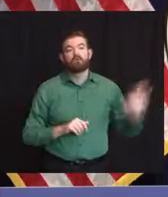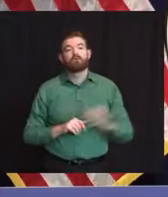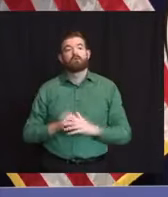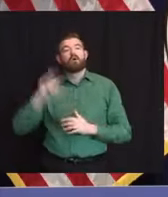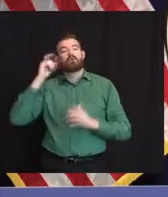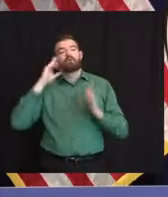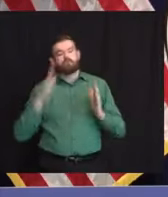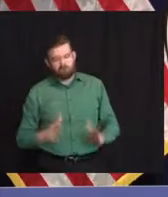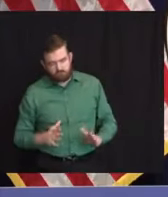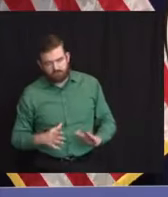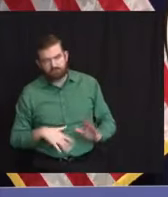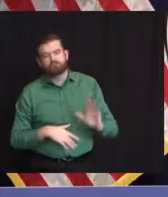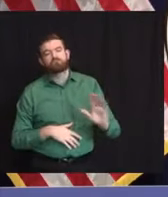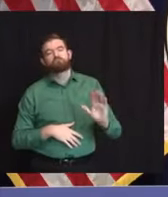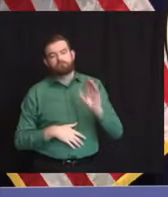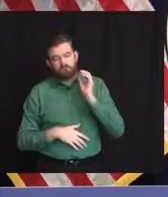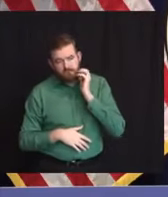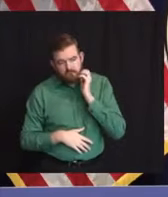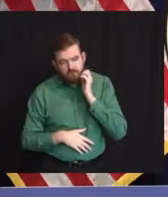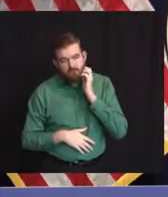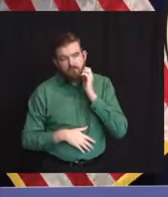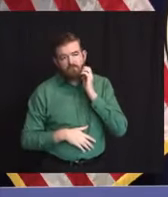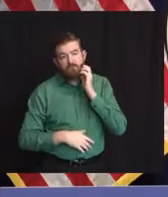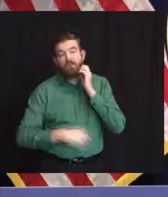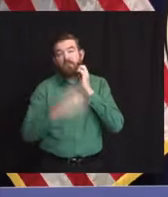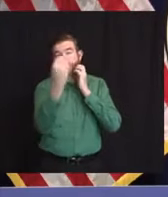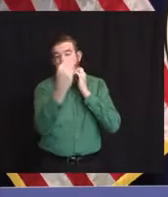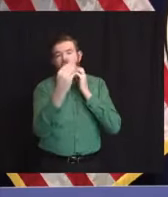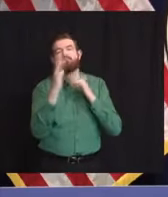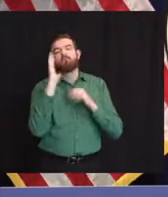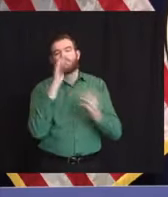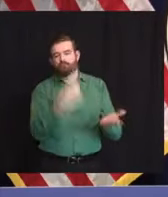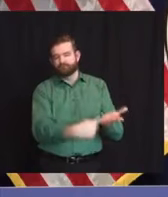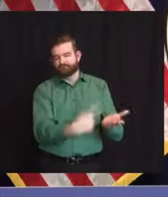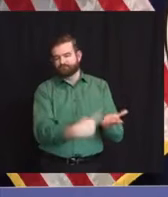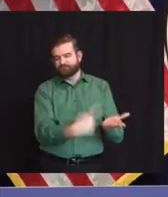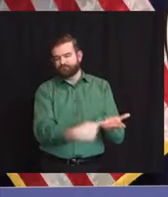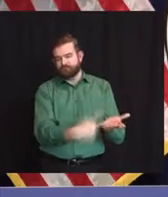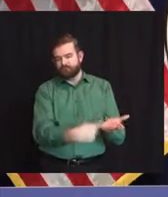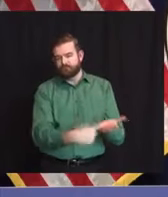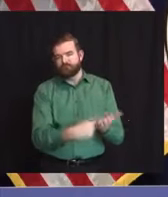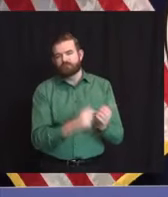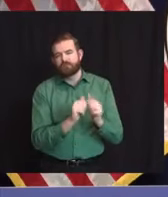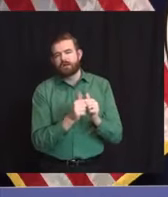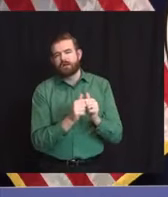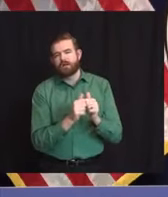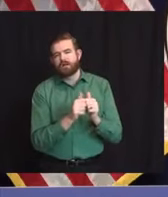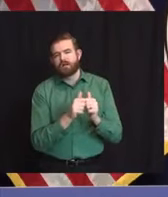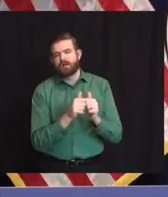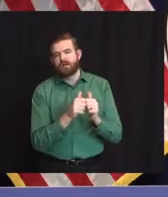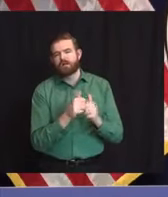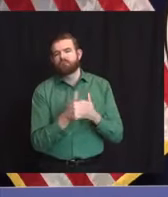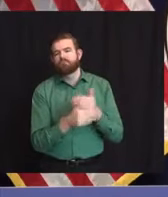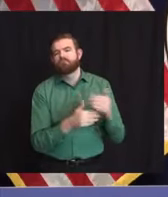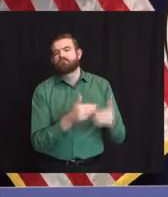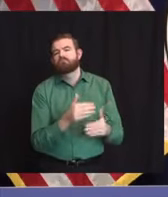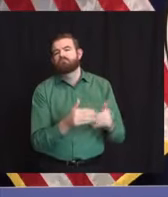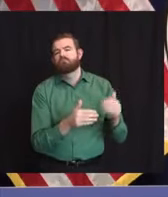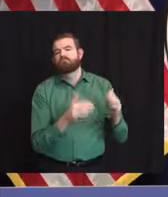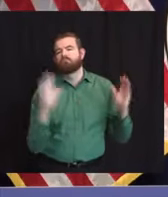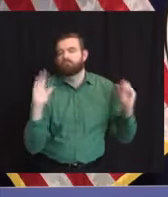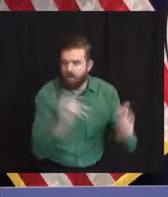I mentioned yesterday, how we see the sort of steps that we need to take in terms of the so-called reopening. I